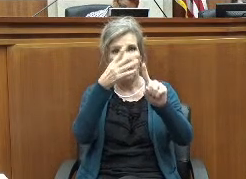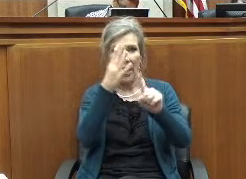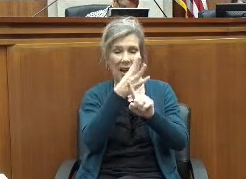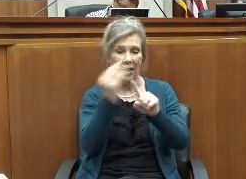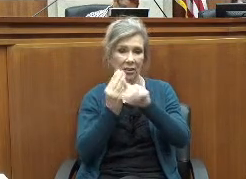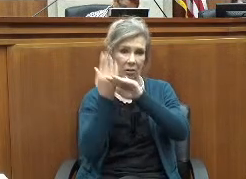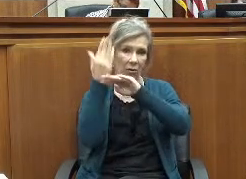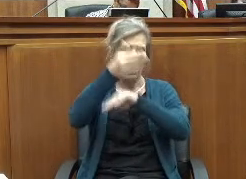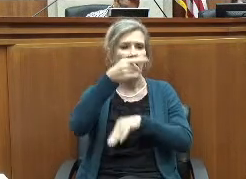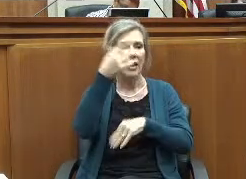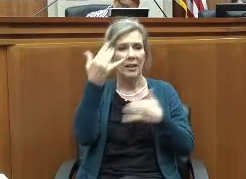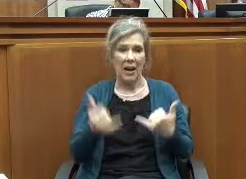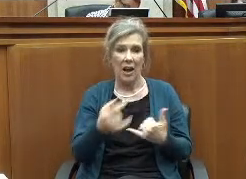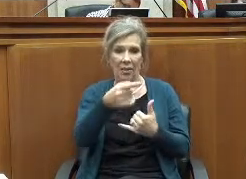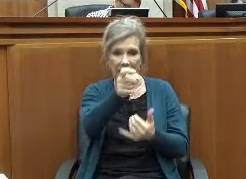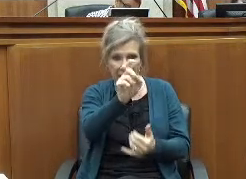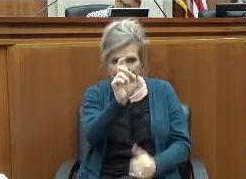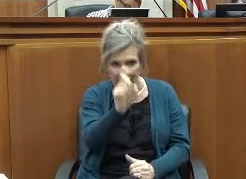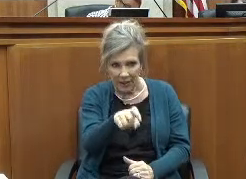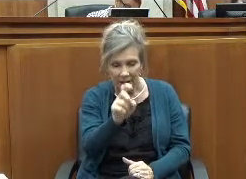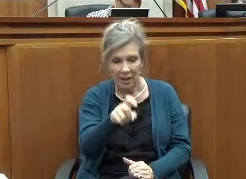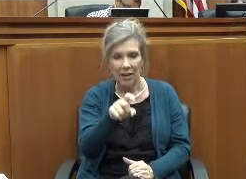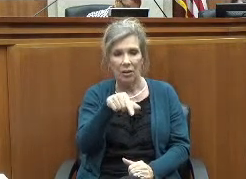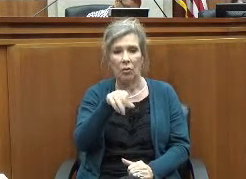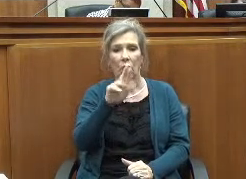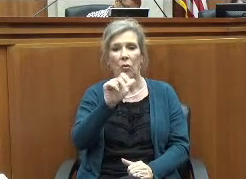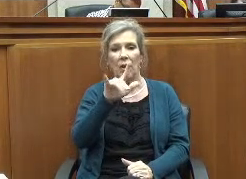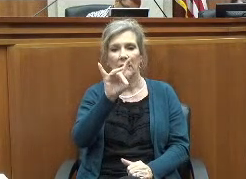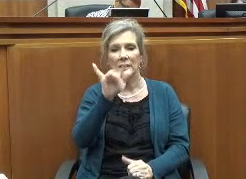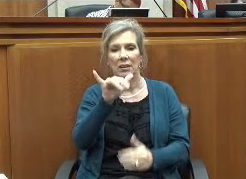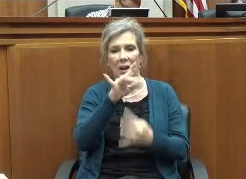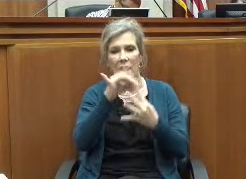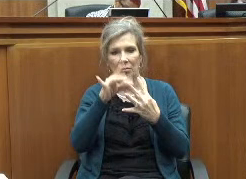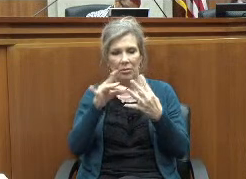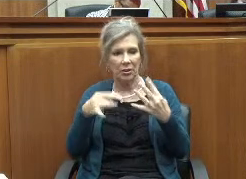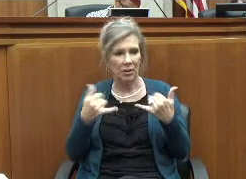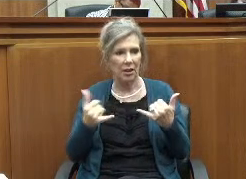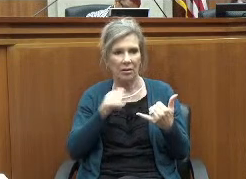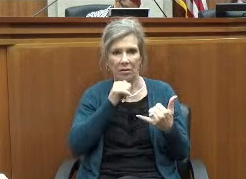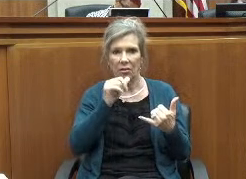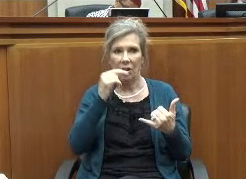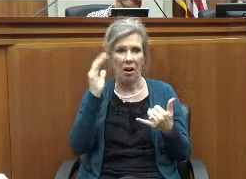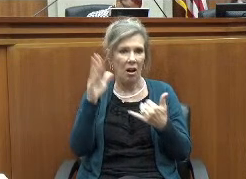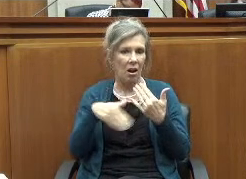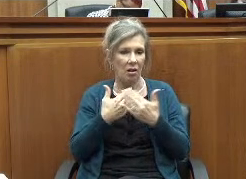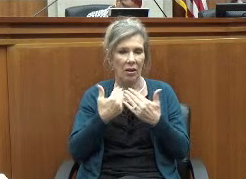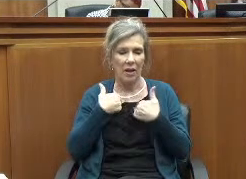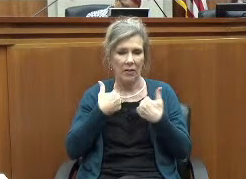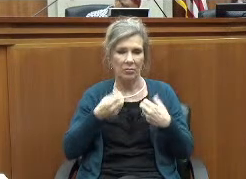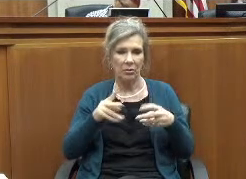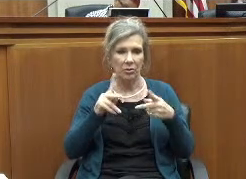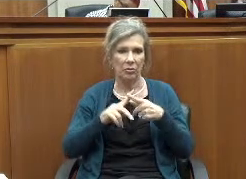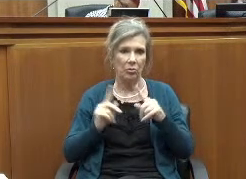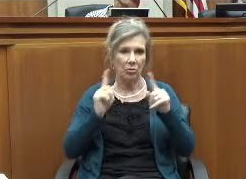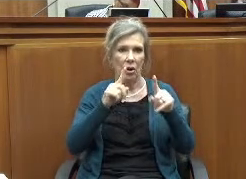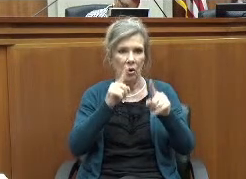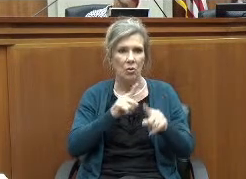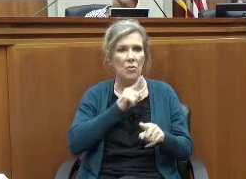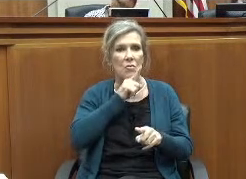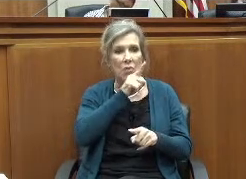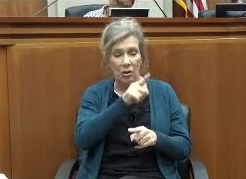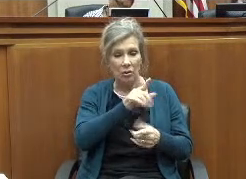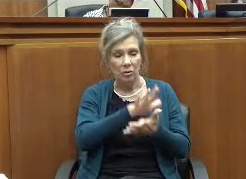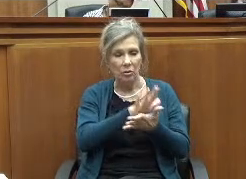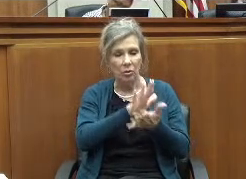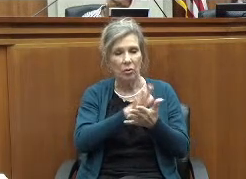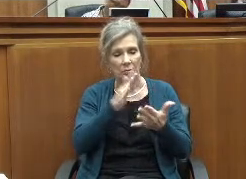need quality options now. They don't all have the opportunities to go to brick and mortar schools. They're limited by their resources and their distance